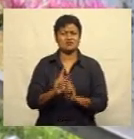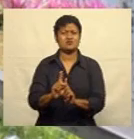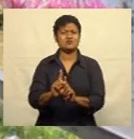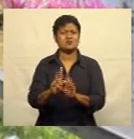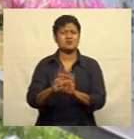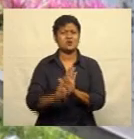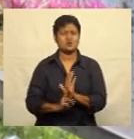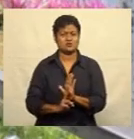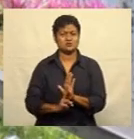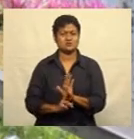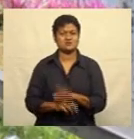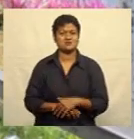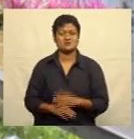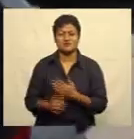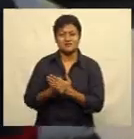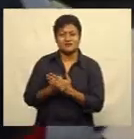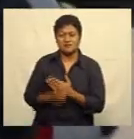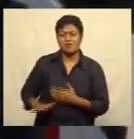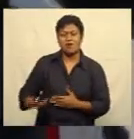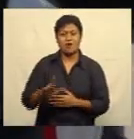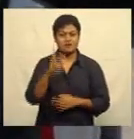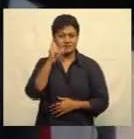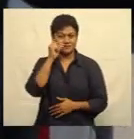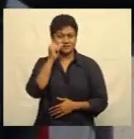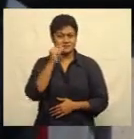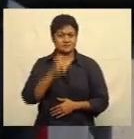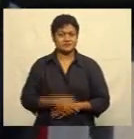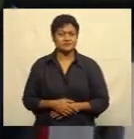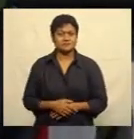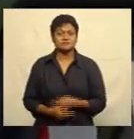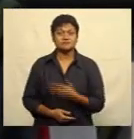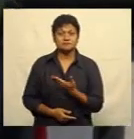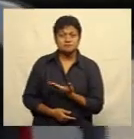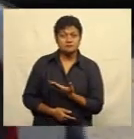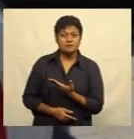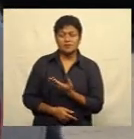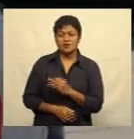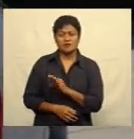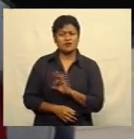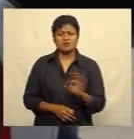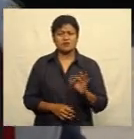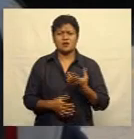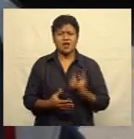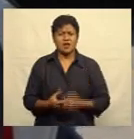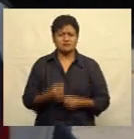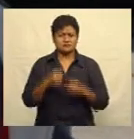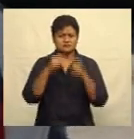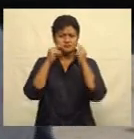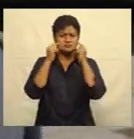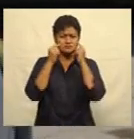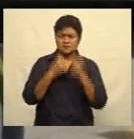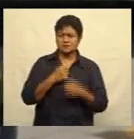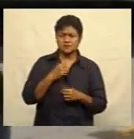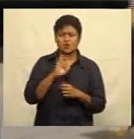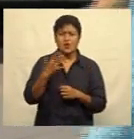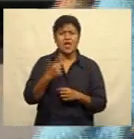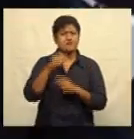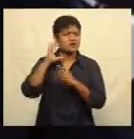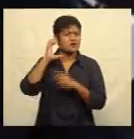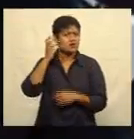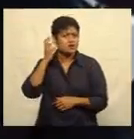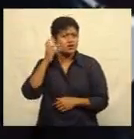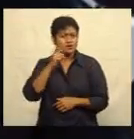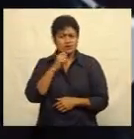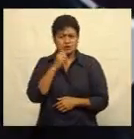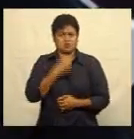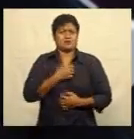the safety of all Fijians. I have no radio and I was surprised to see people in masks, so I'm trying to get one.